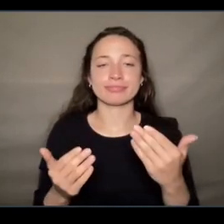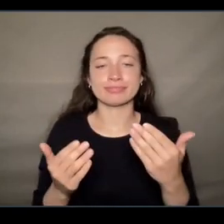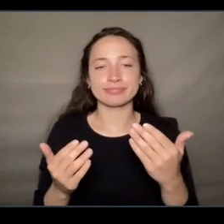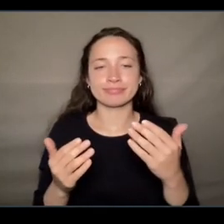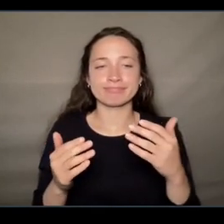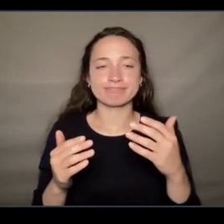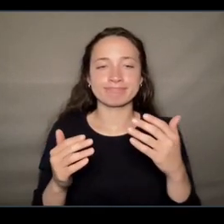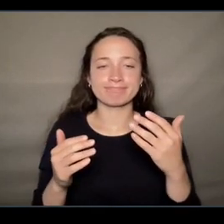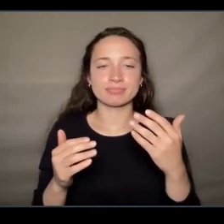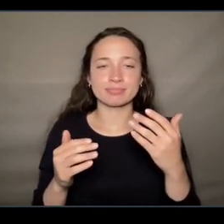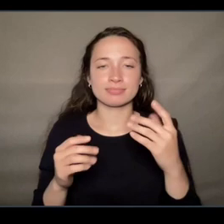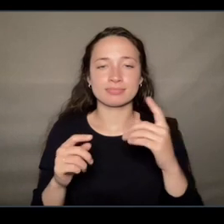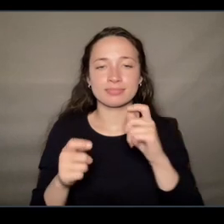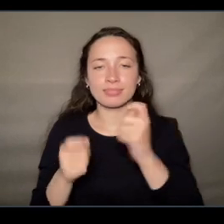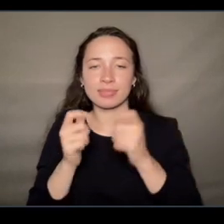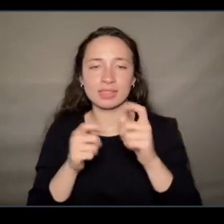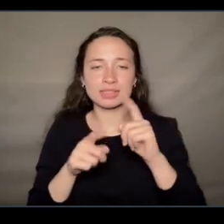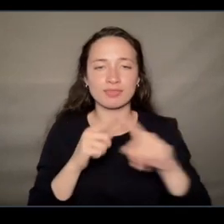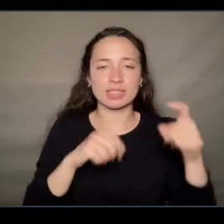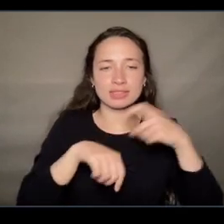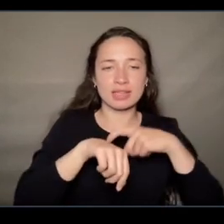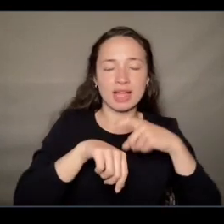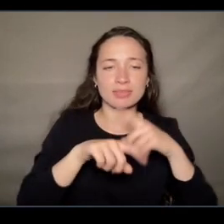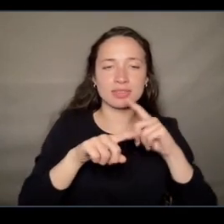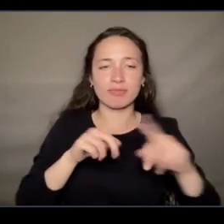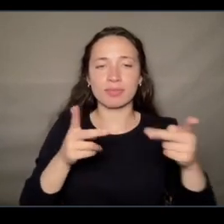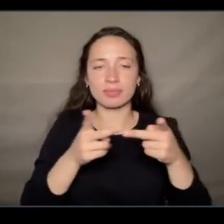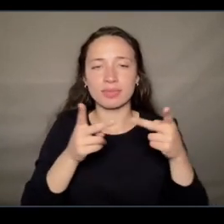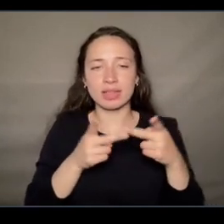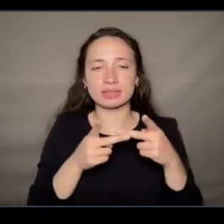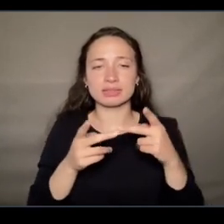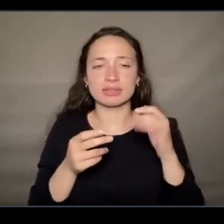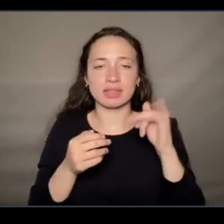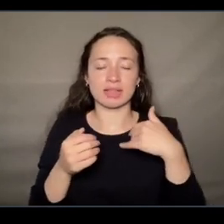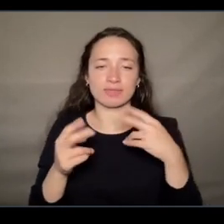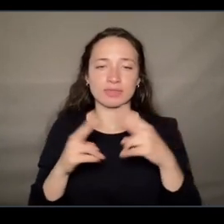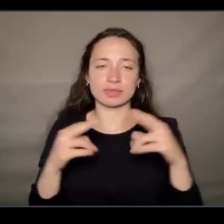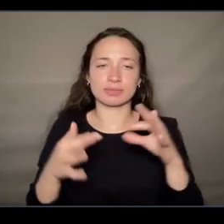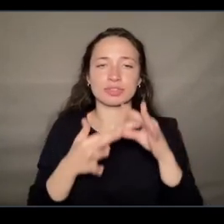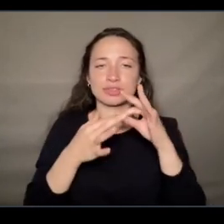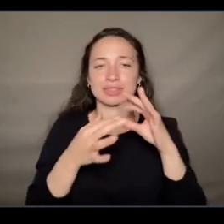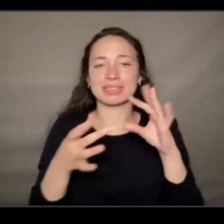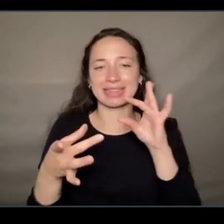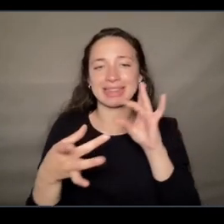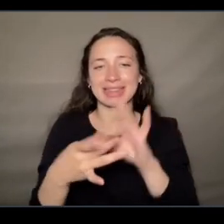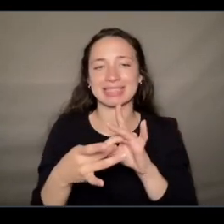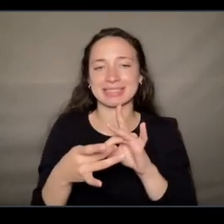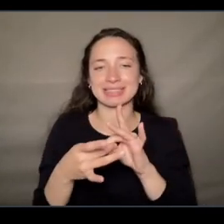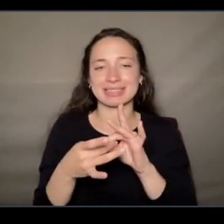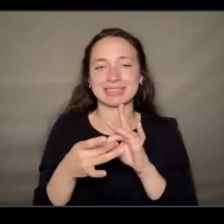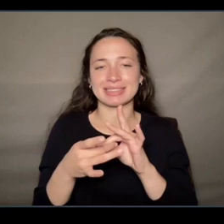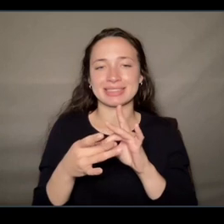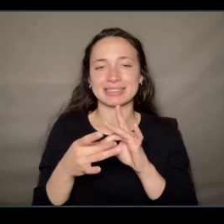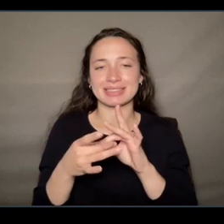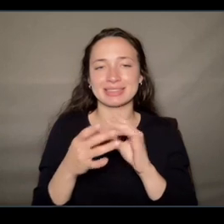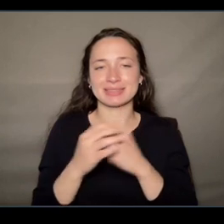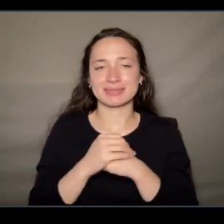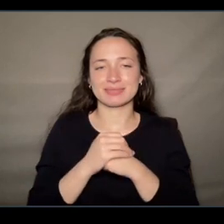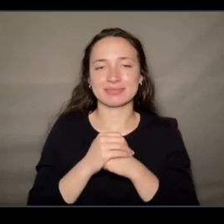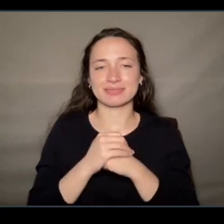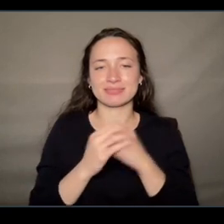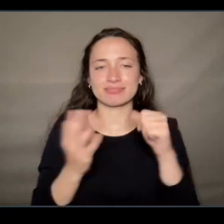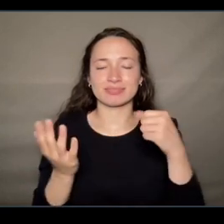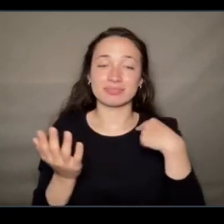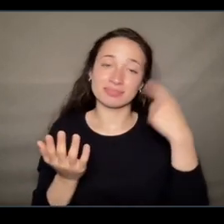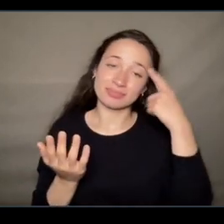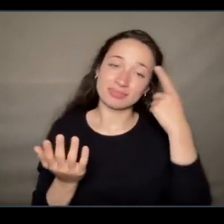liberty, you know, of conflating different times, different places that have a very special link.